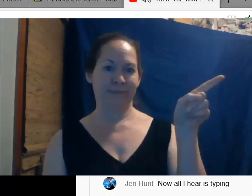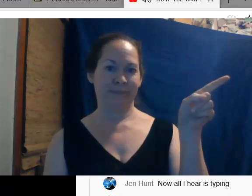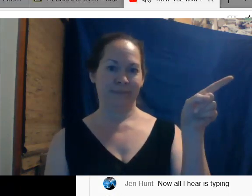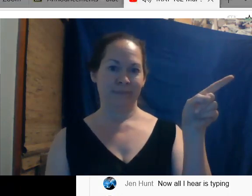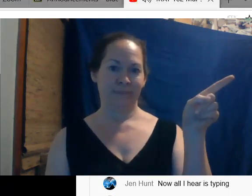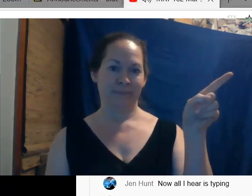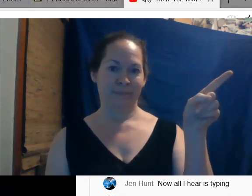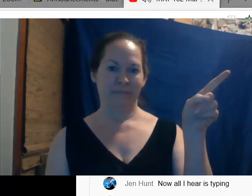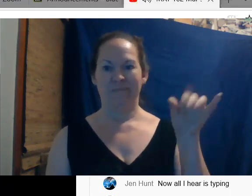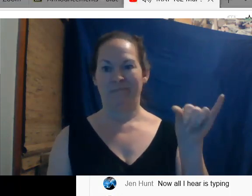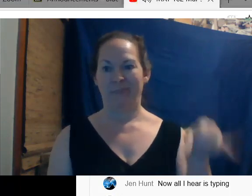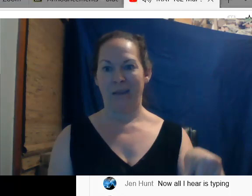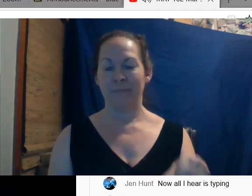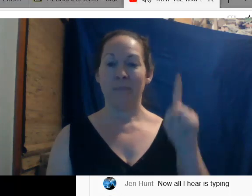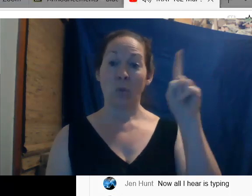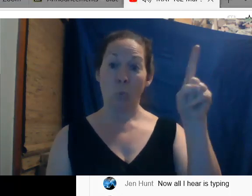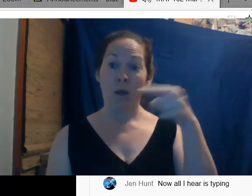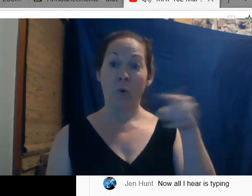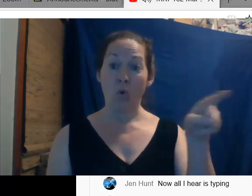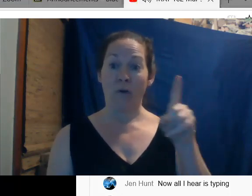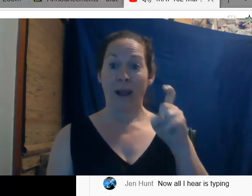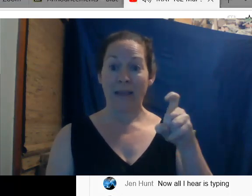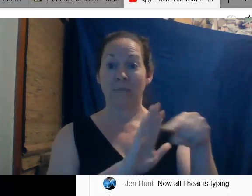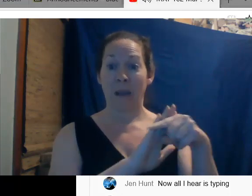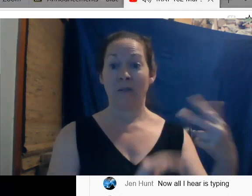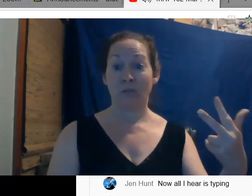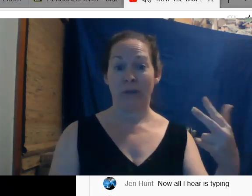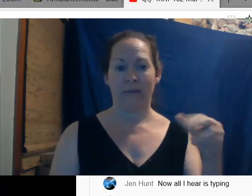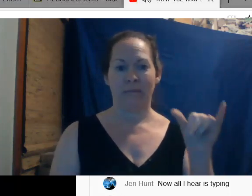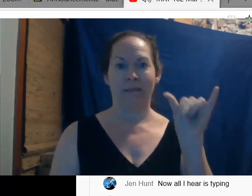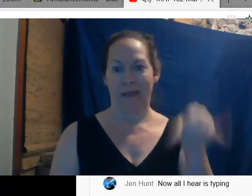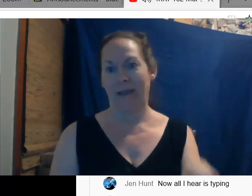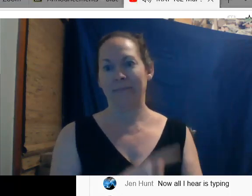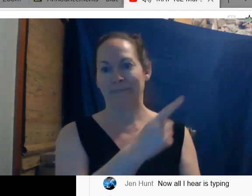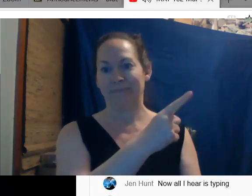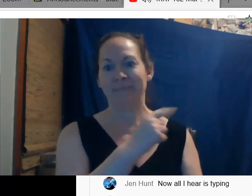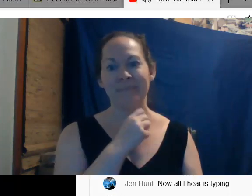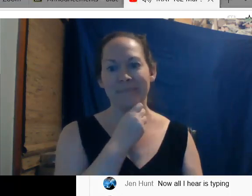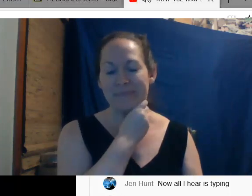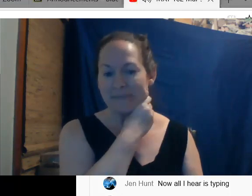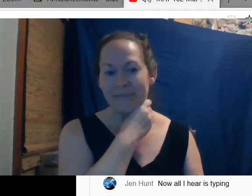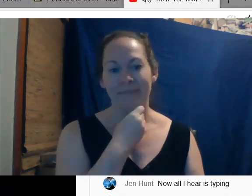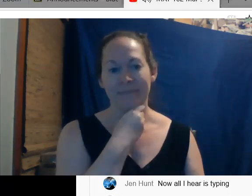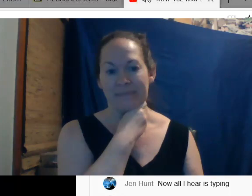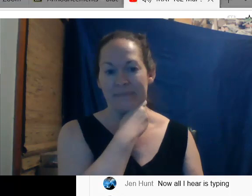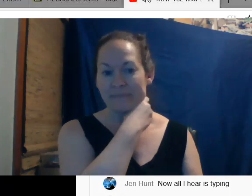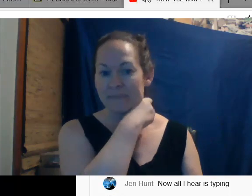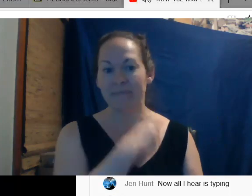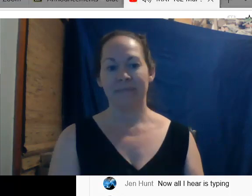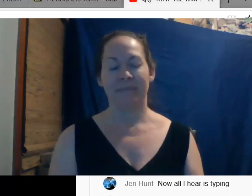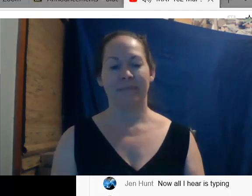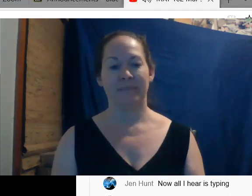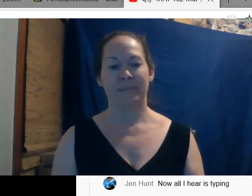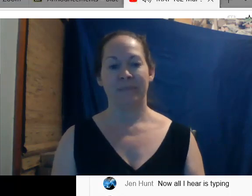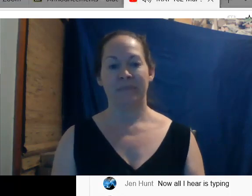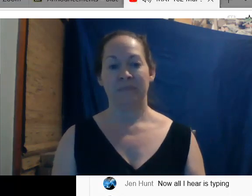here. And so you'll find I will tend to write them like this unless I need the remainder. For a lot of what we're